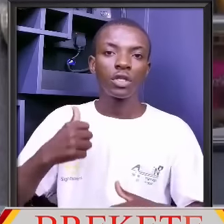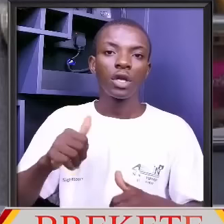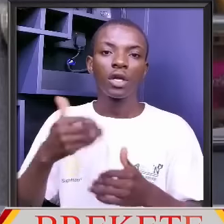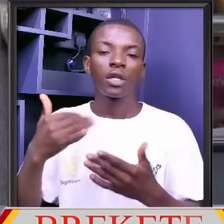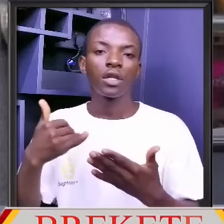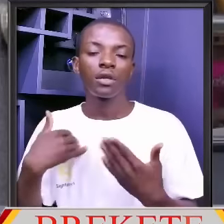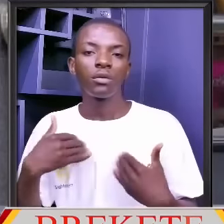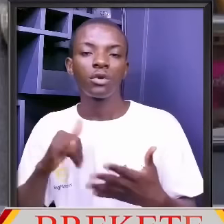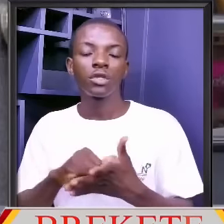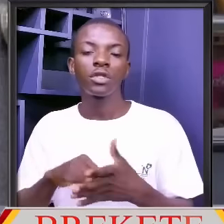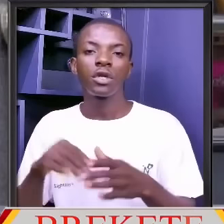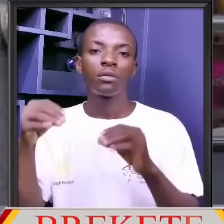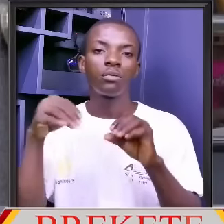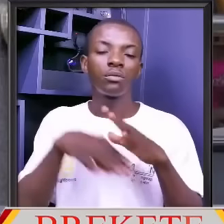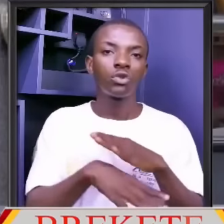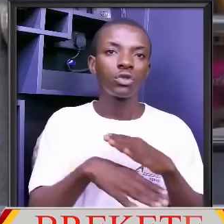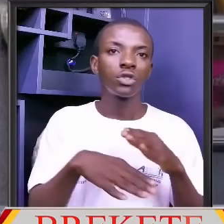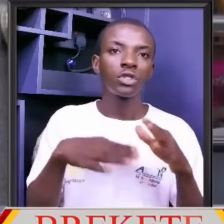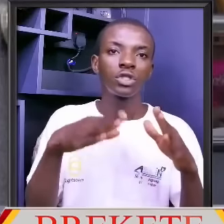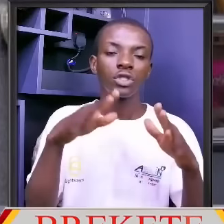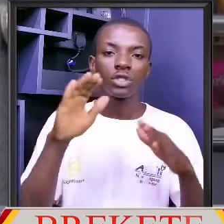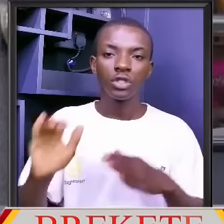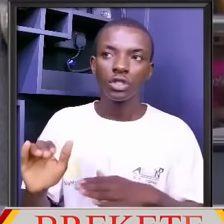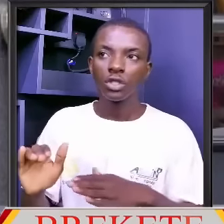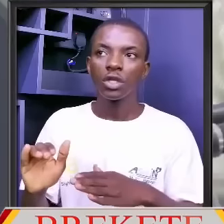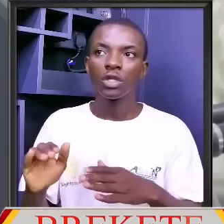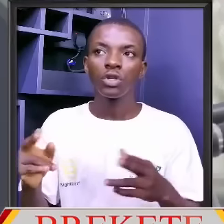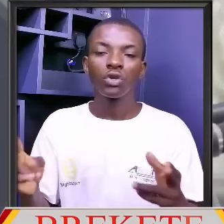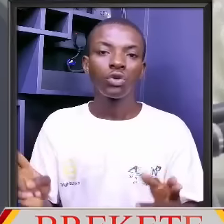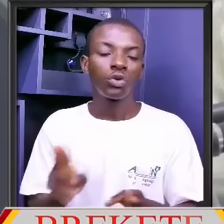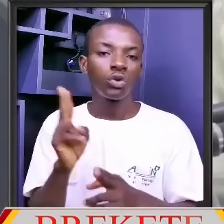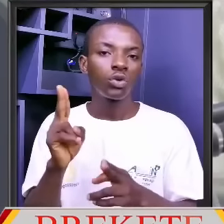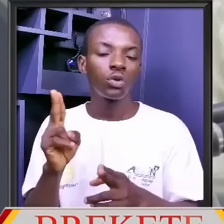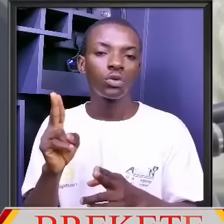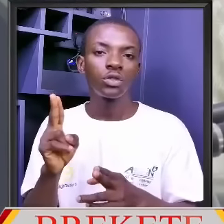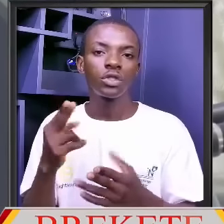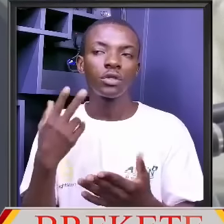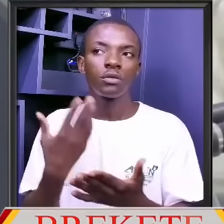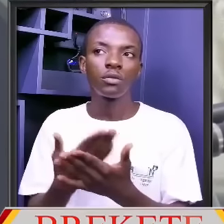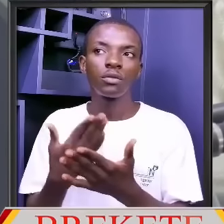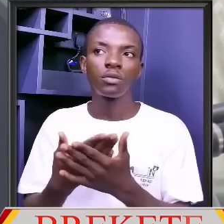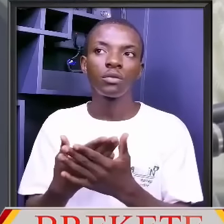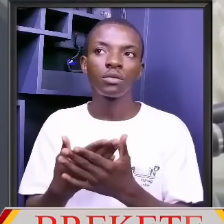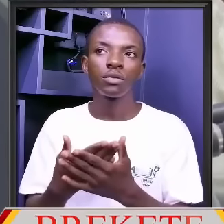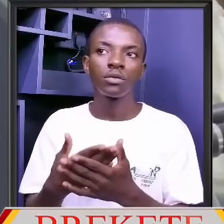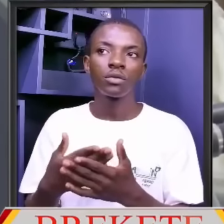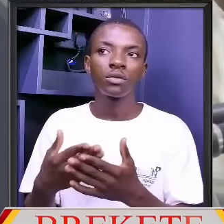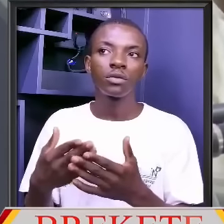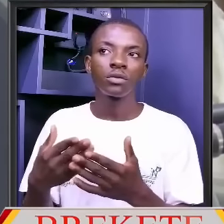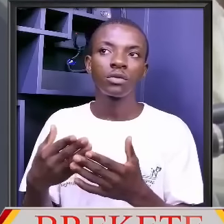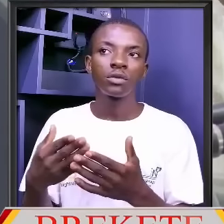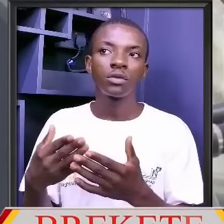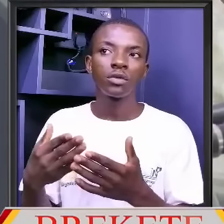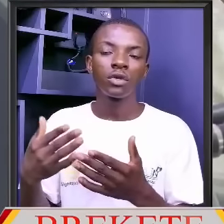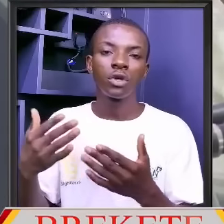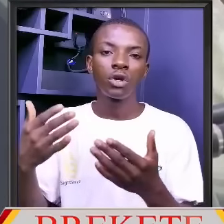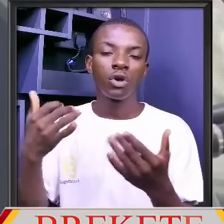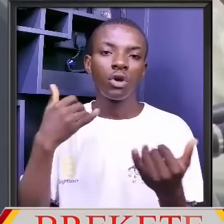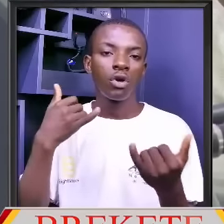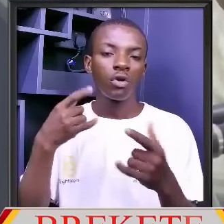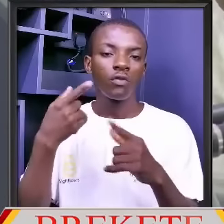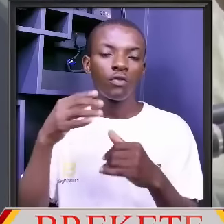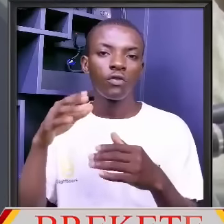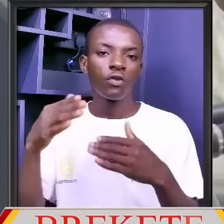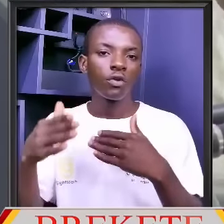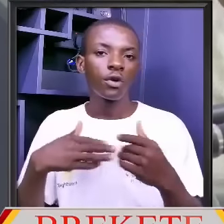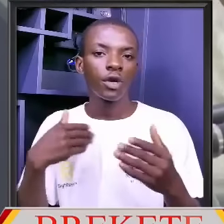where puts this pikin for house, he go use the higher money take, so with the call and summon take call and for